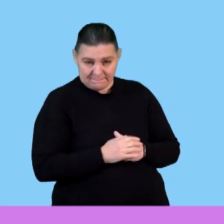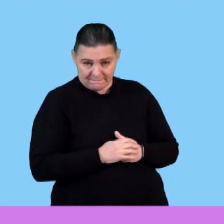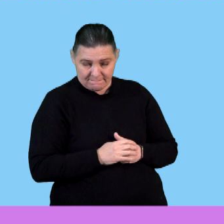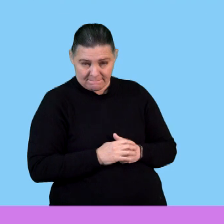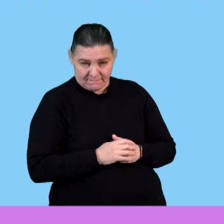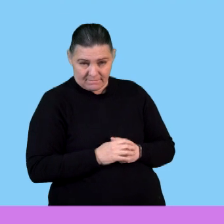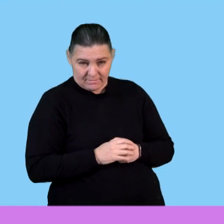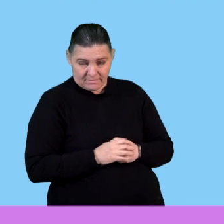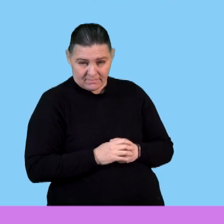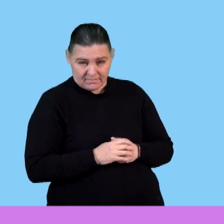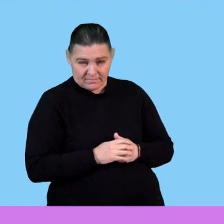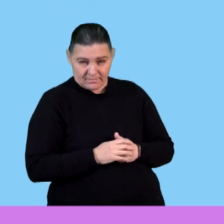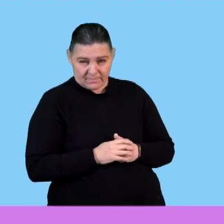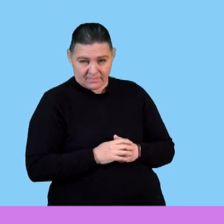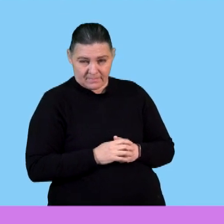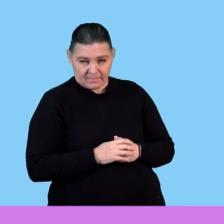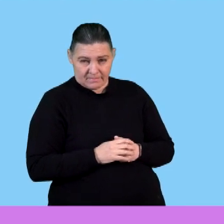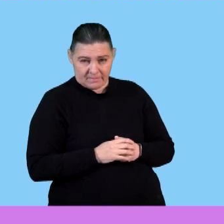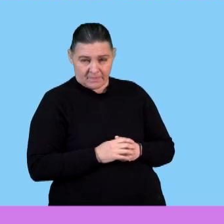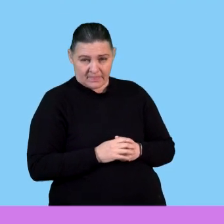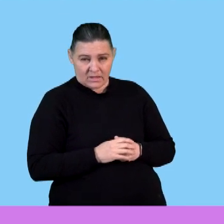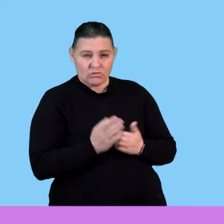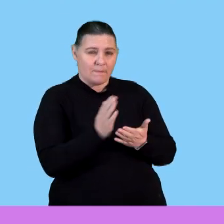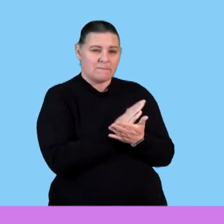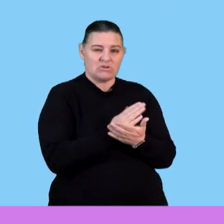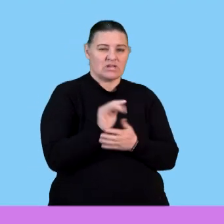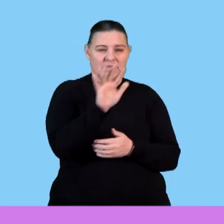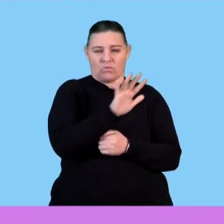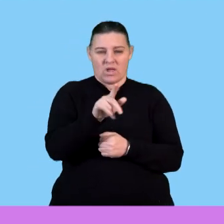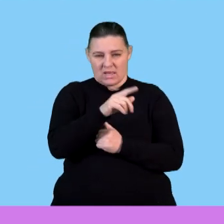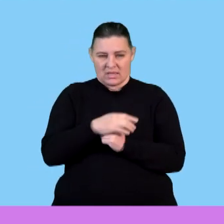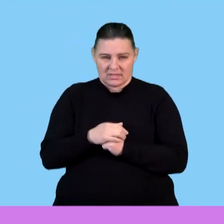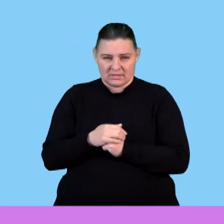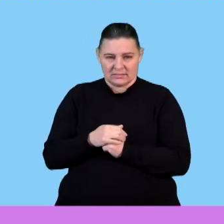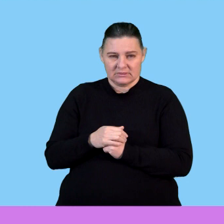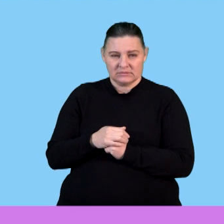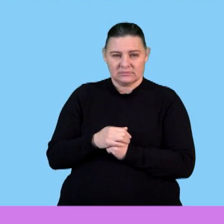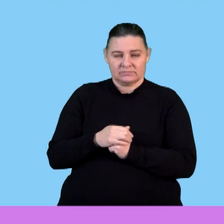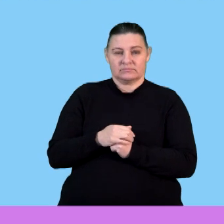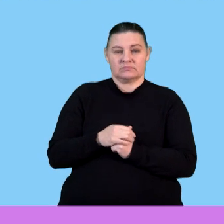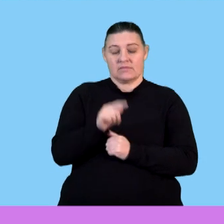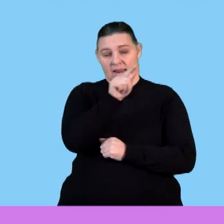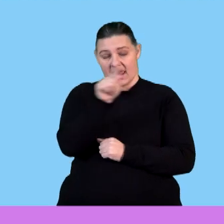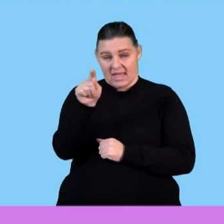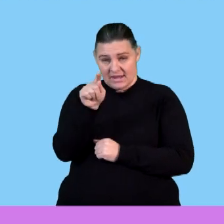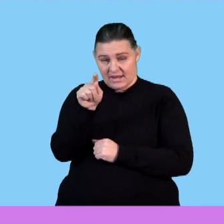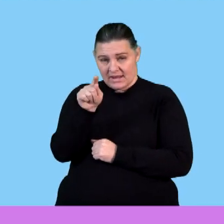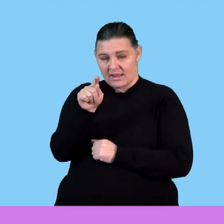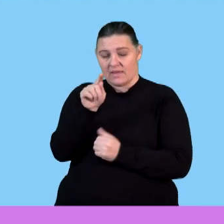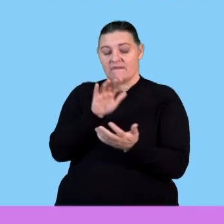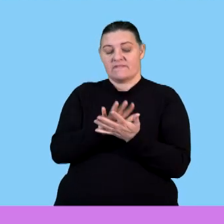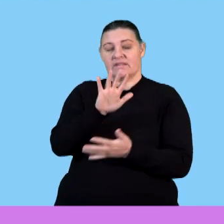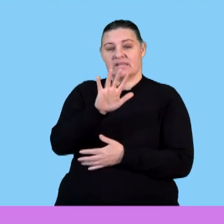somewhere so we can see it clearly. That line would measure 15. That line would measure